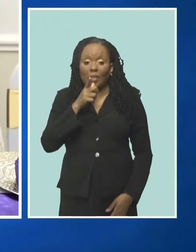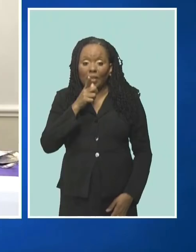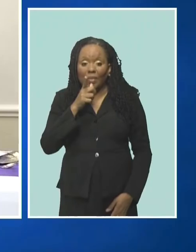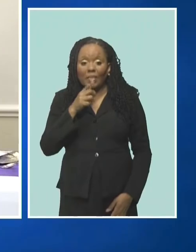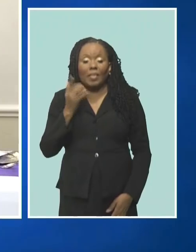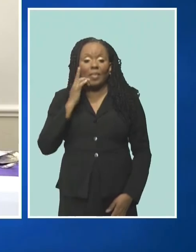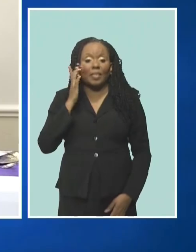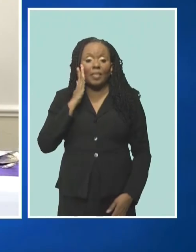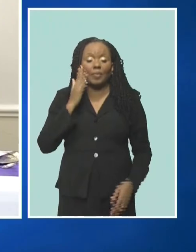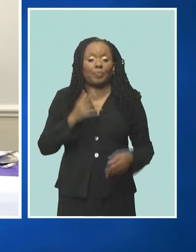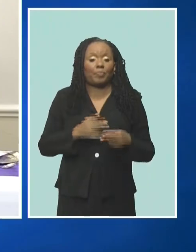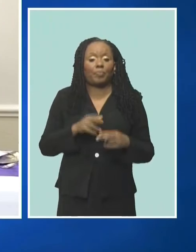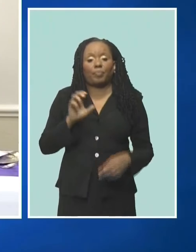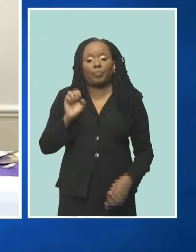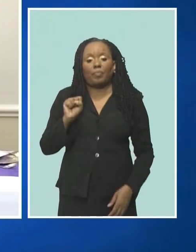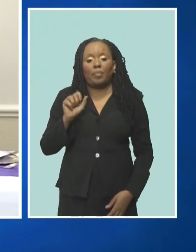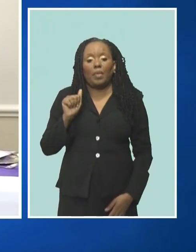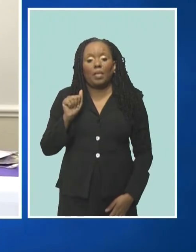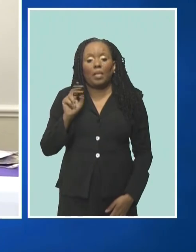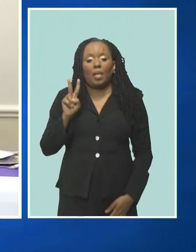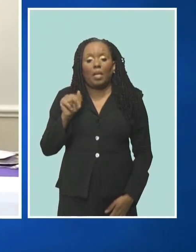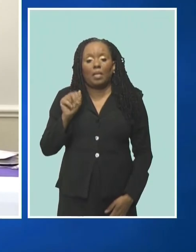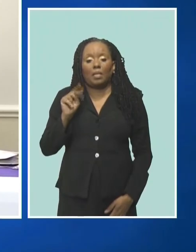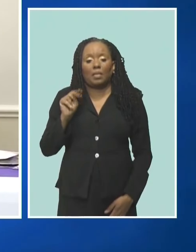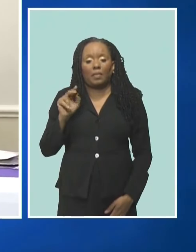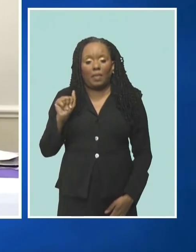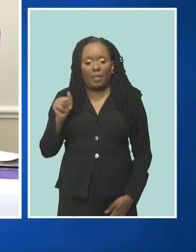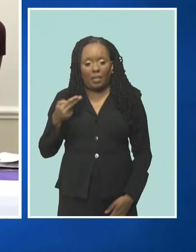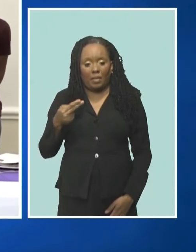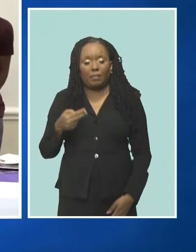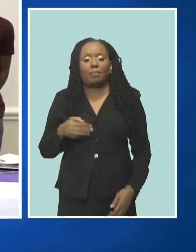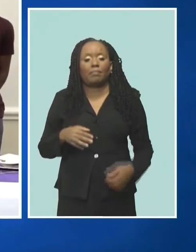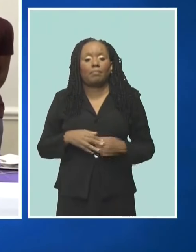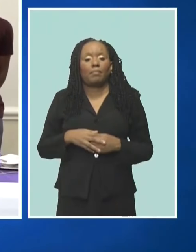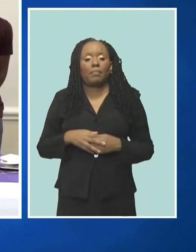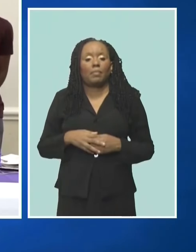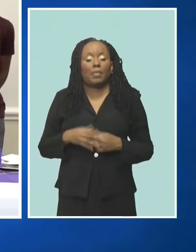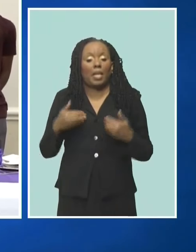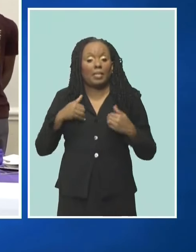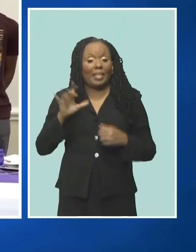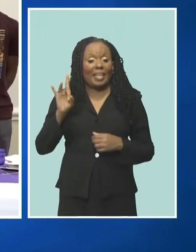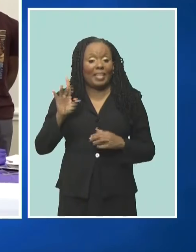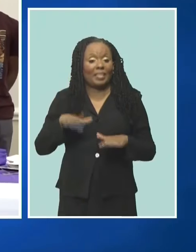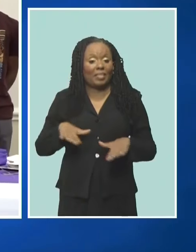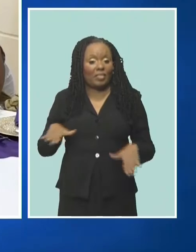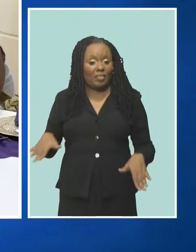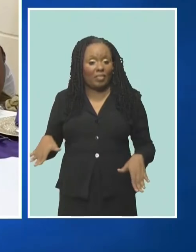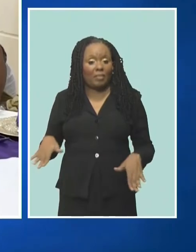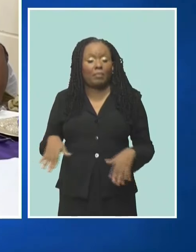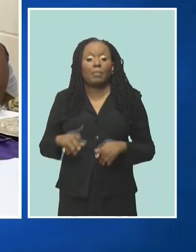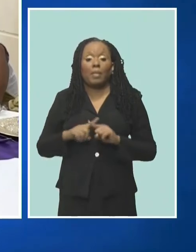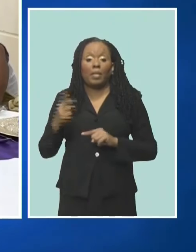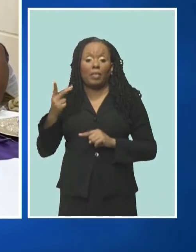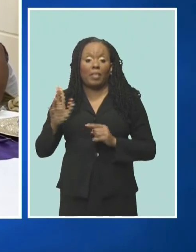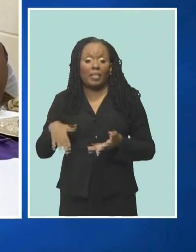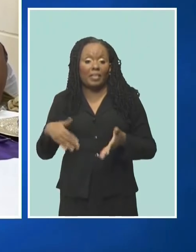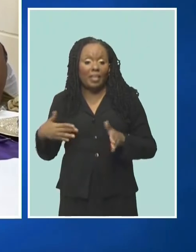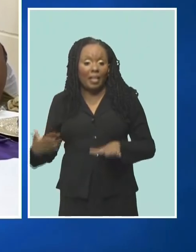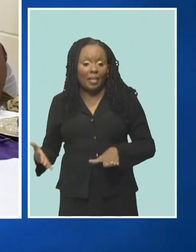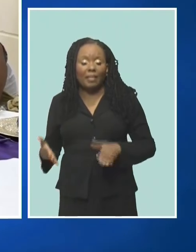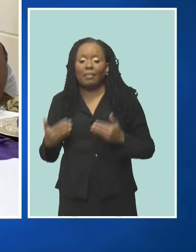and friends. Ms. Ince is a mother to 8 children, 3 of which have since passed, and dotes on her grandchildren and